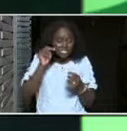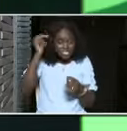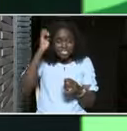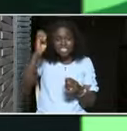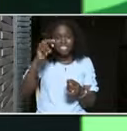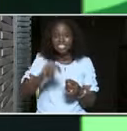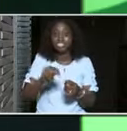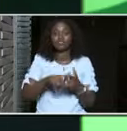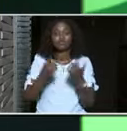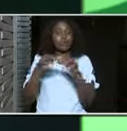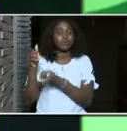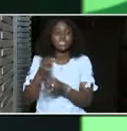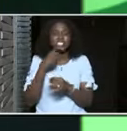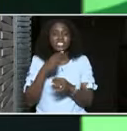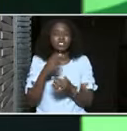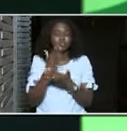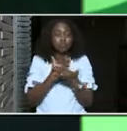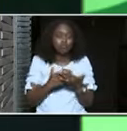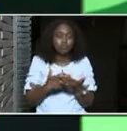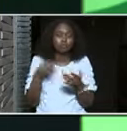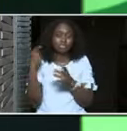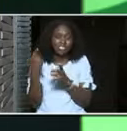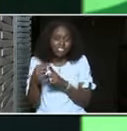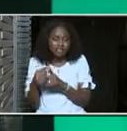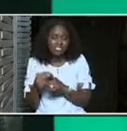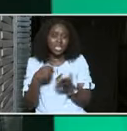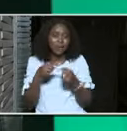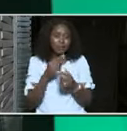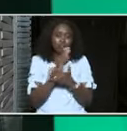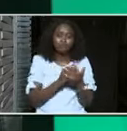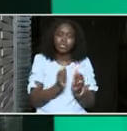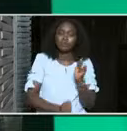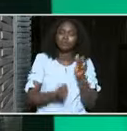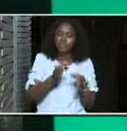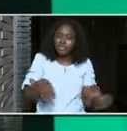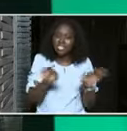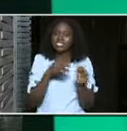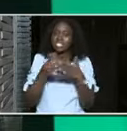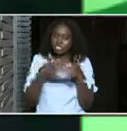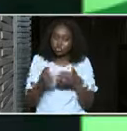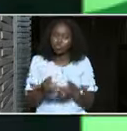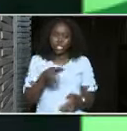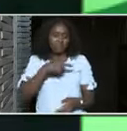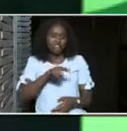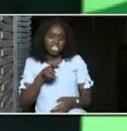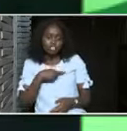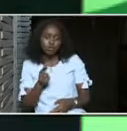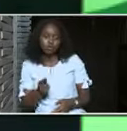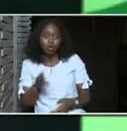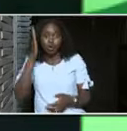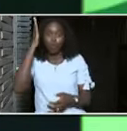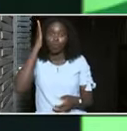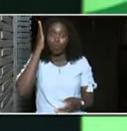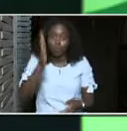definitive statement about certain issues, subsidy, religion. What will religion